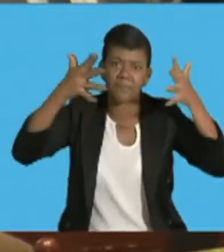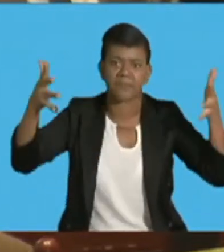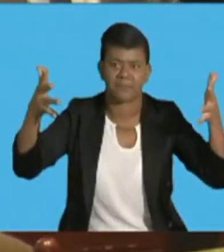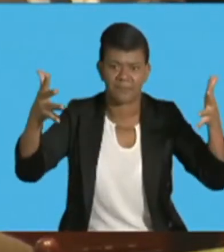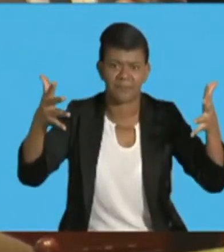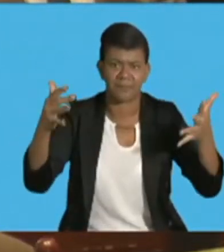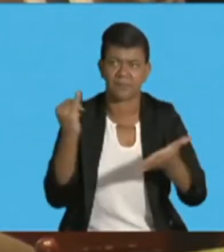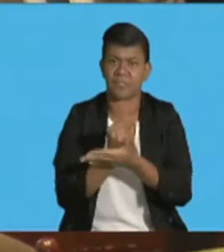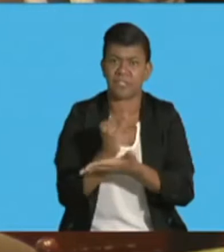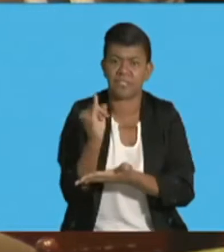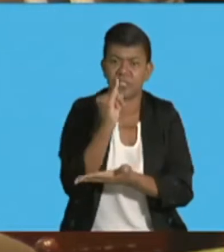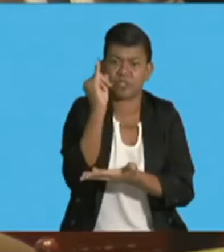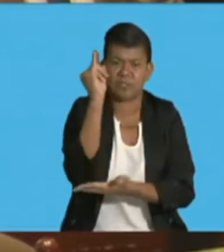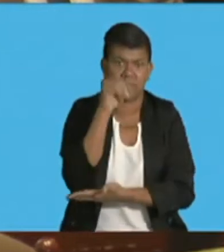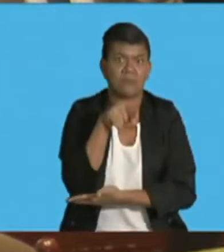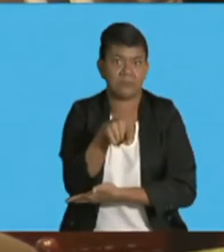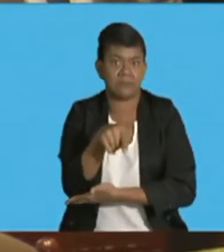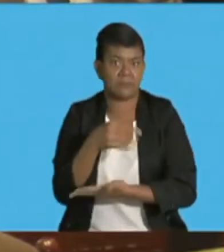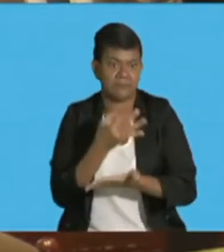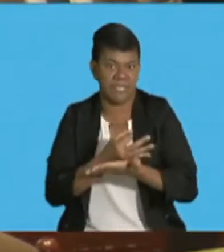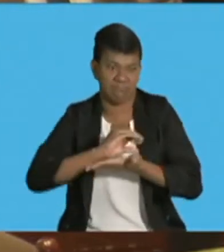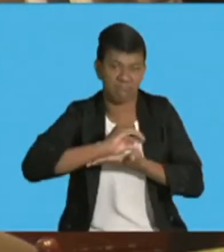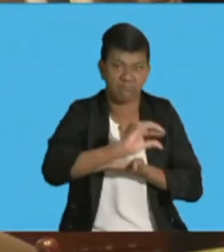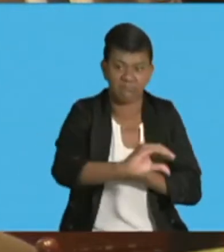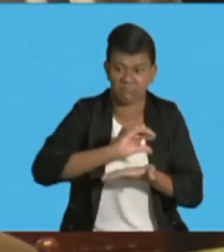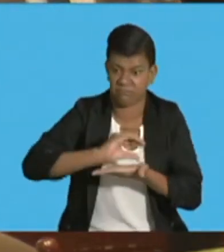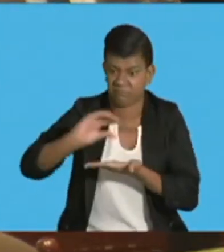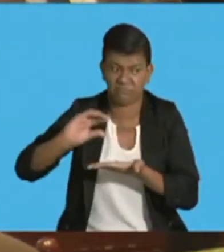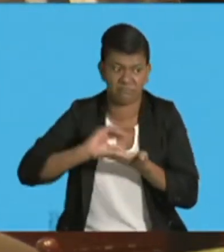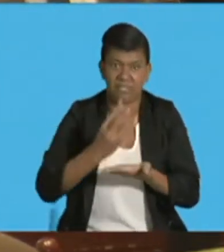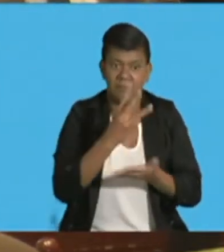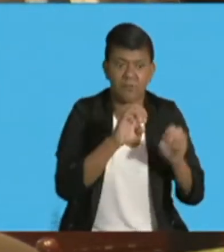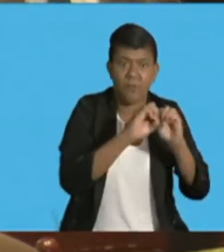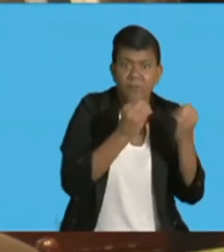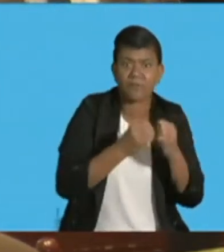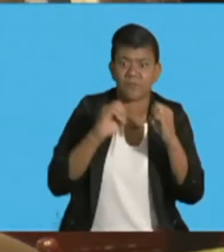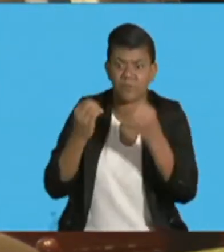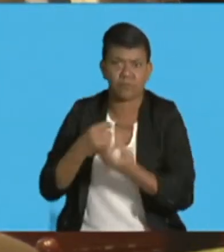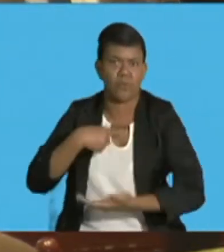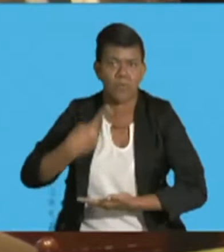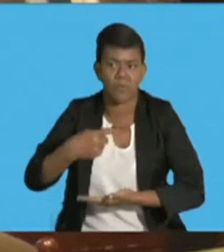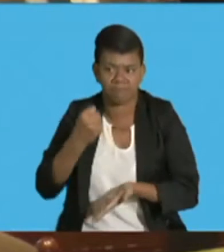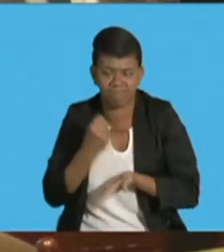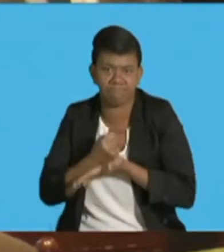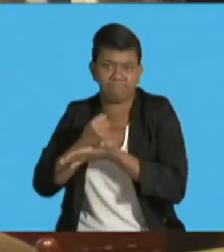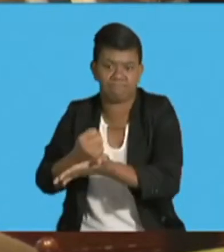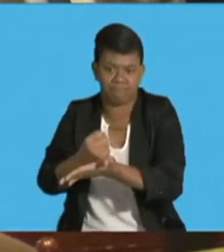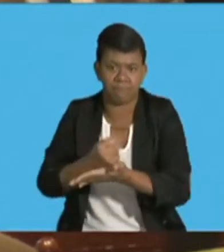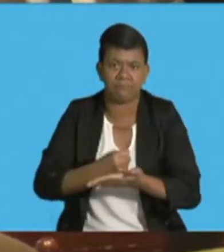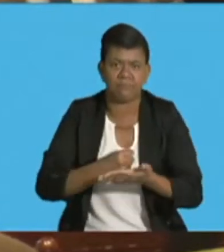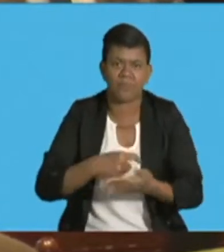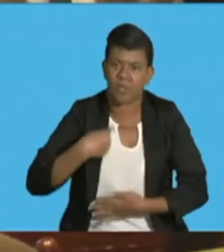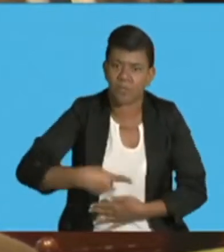value of finance mobilized. The two organizations continue to support global development and economic stability through their policy